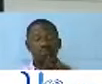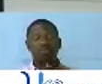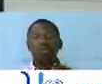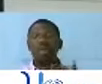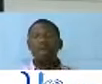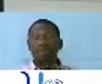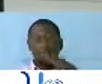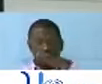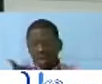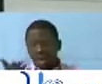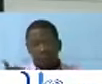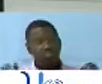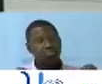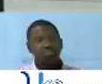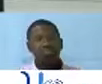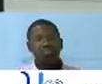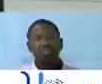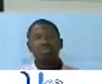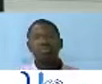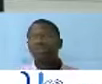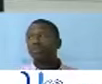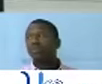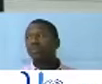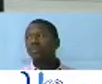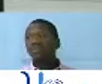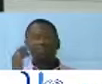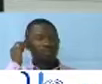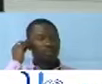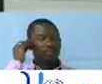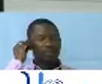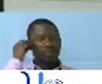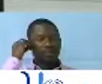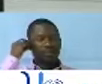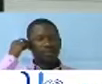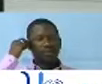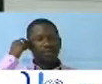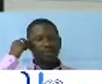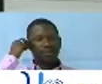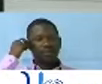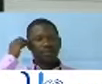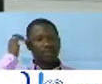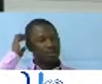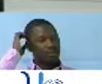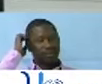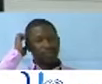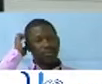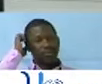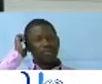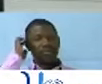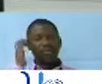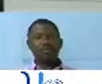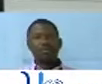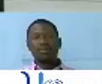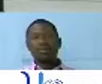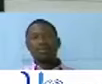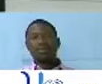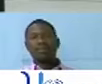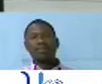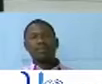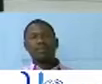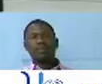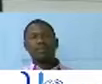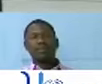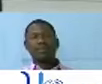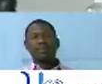basis. I was just about to say that. You said executive order, not court order. I mean, it was an